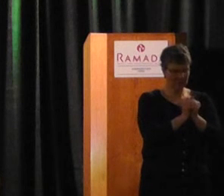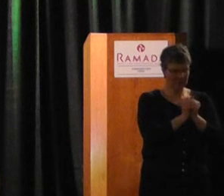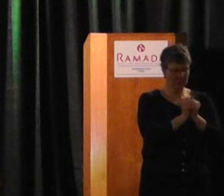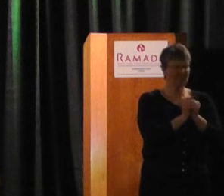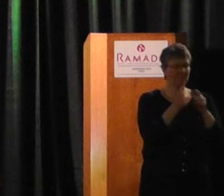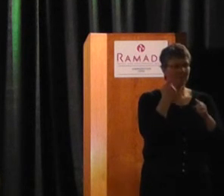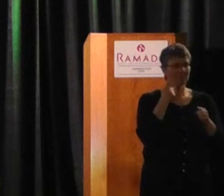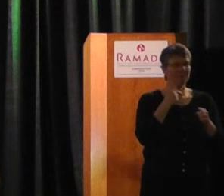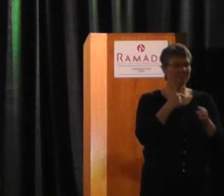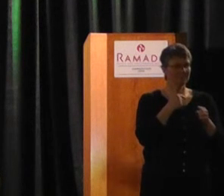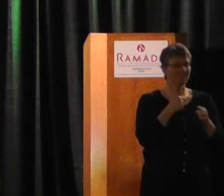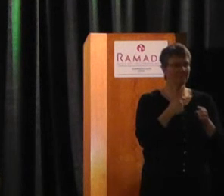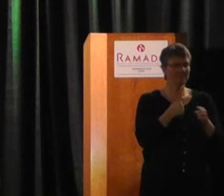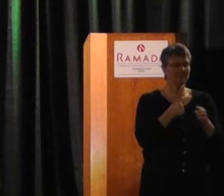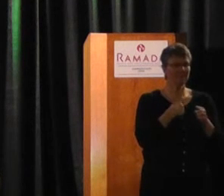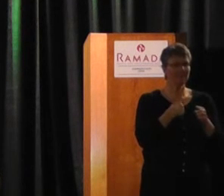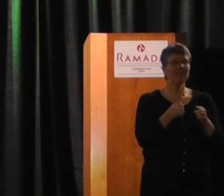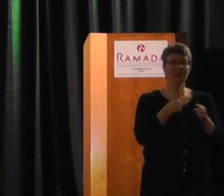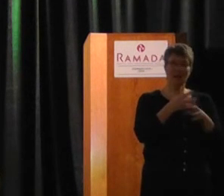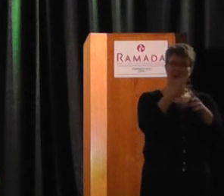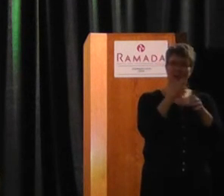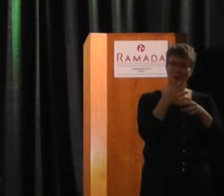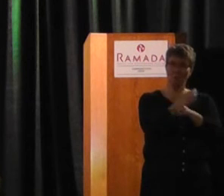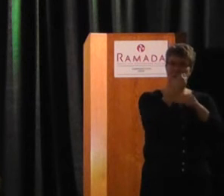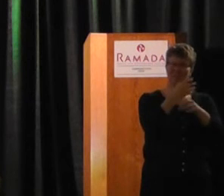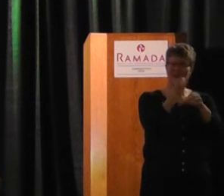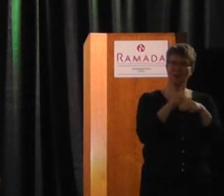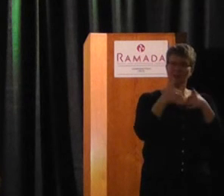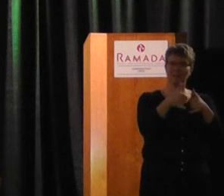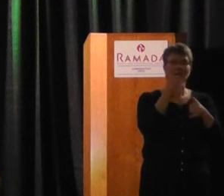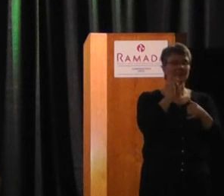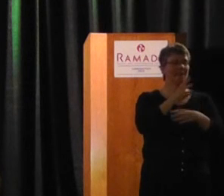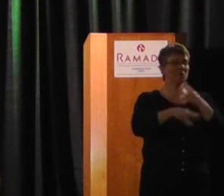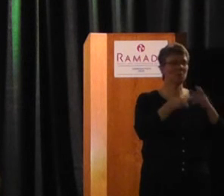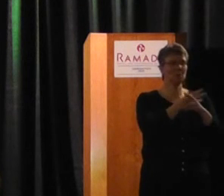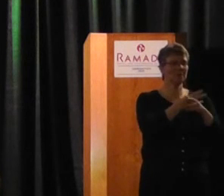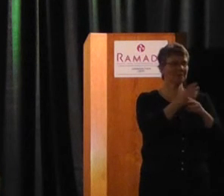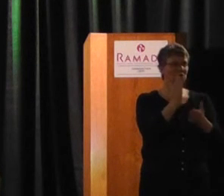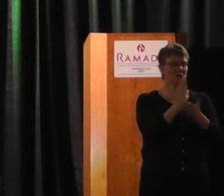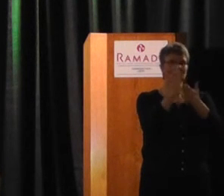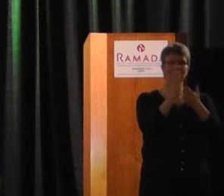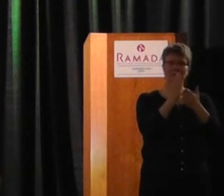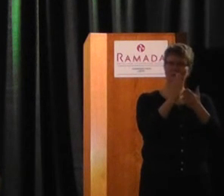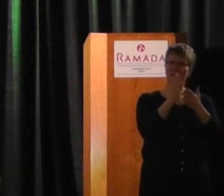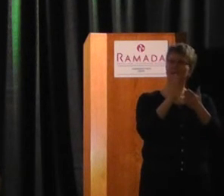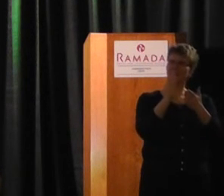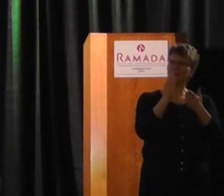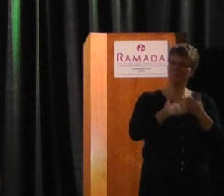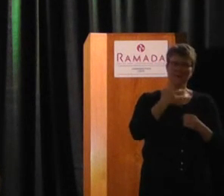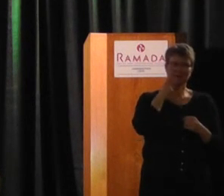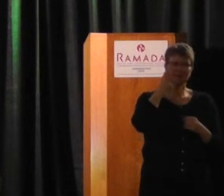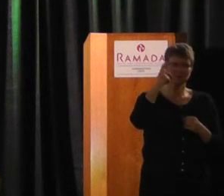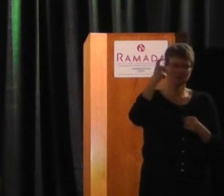start to compete, it's like the world stop. Only I can feel my breath, and only it's like try to, you know, to go faster, to